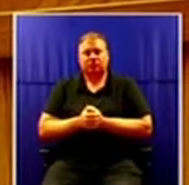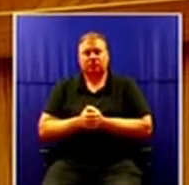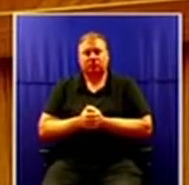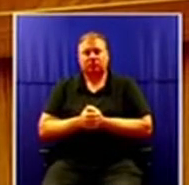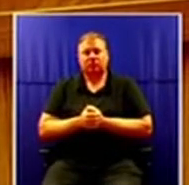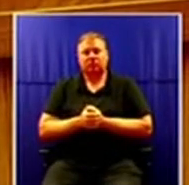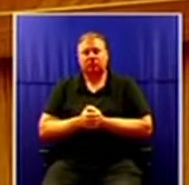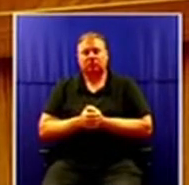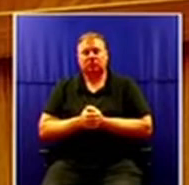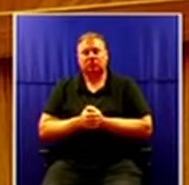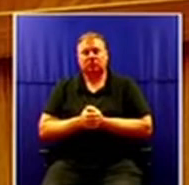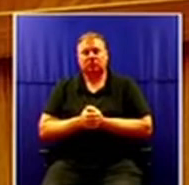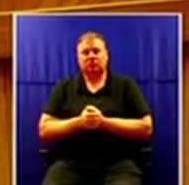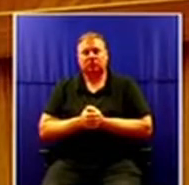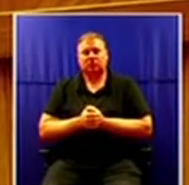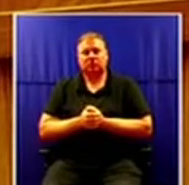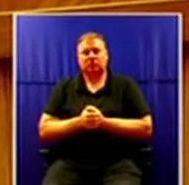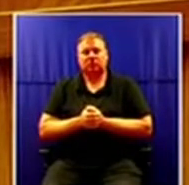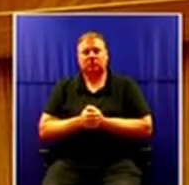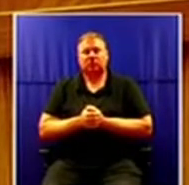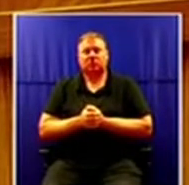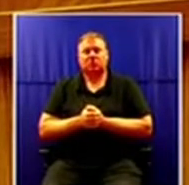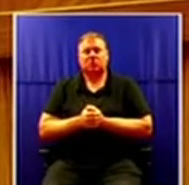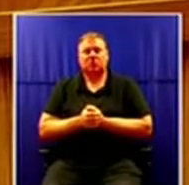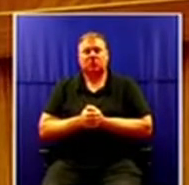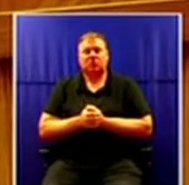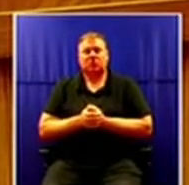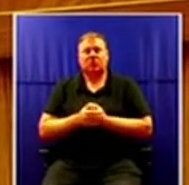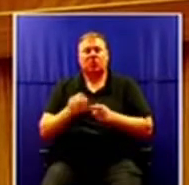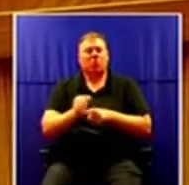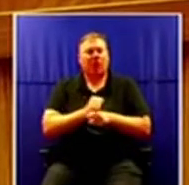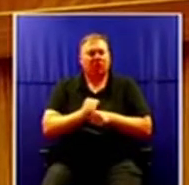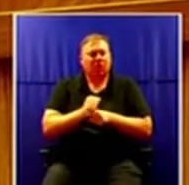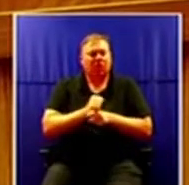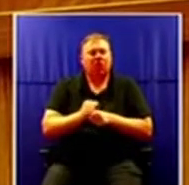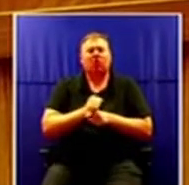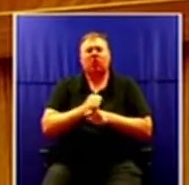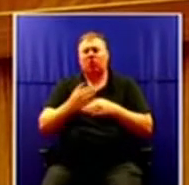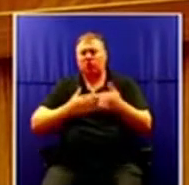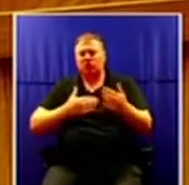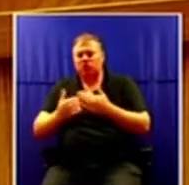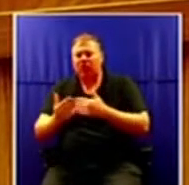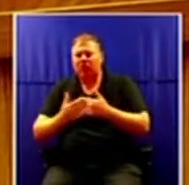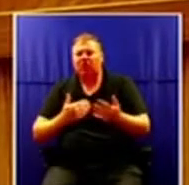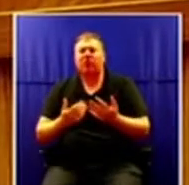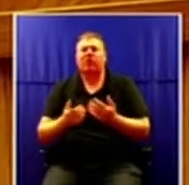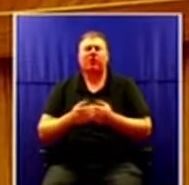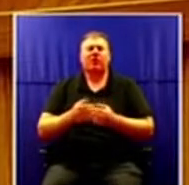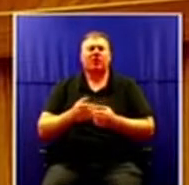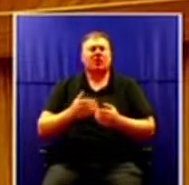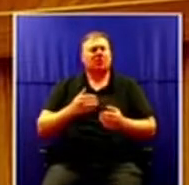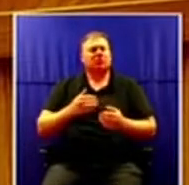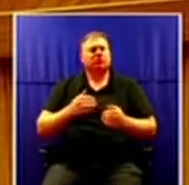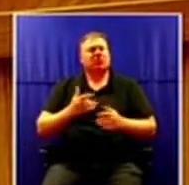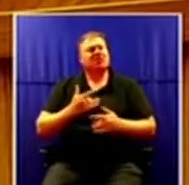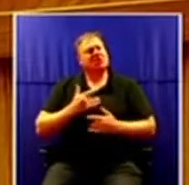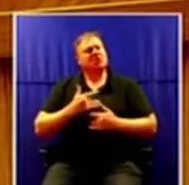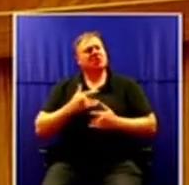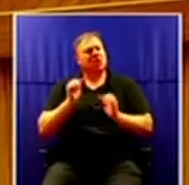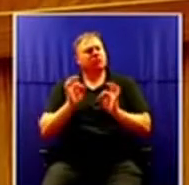and where they were sincere and practicable and constructive, we will take them to